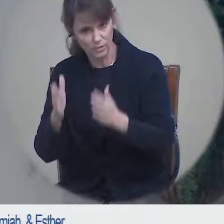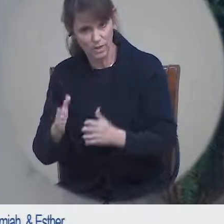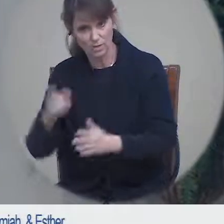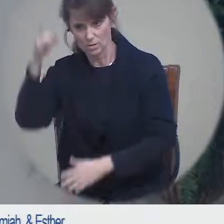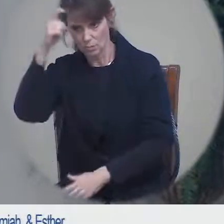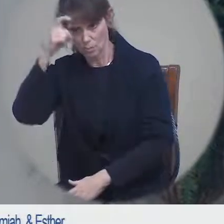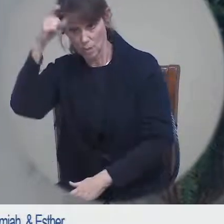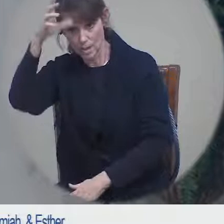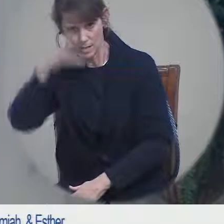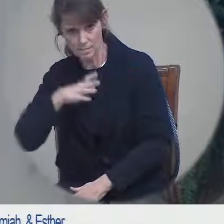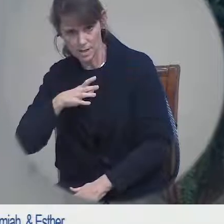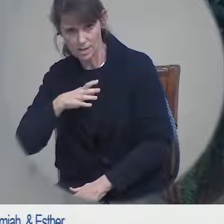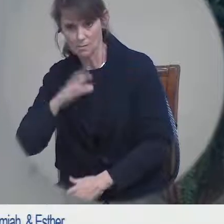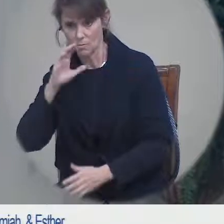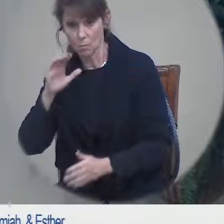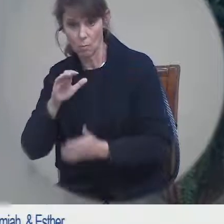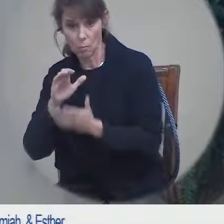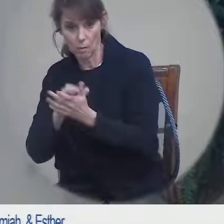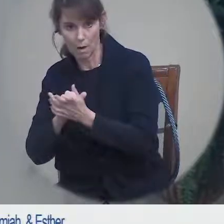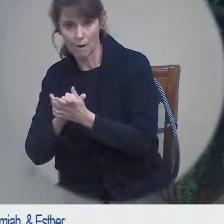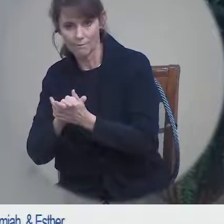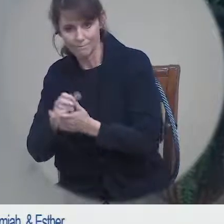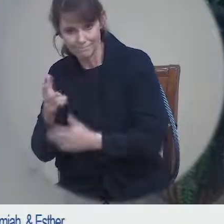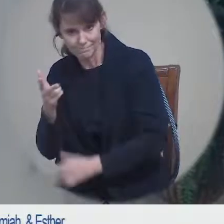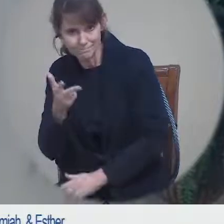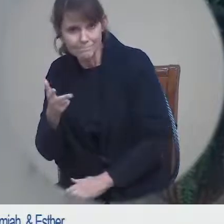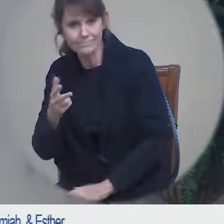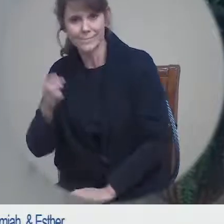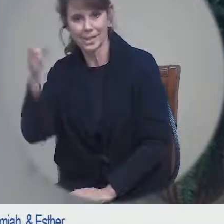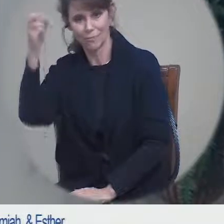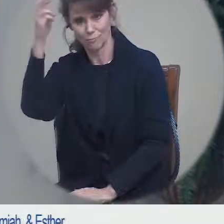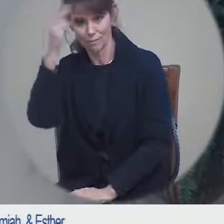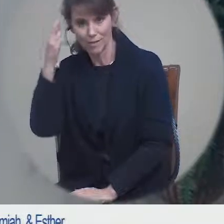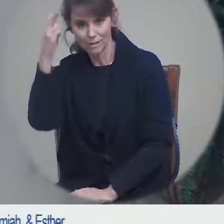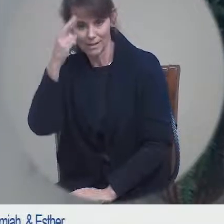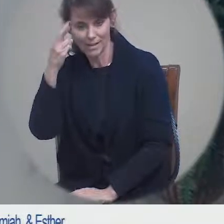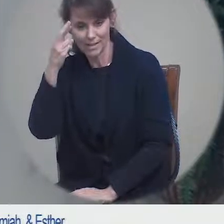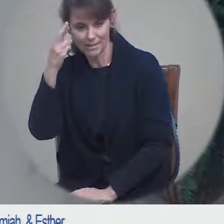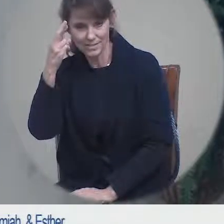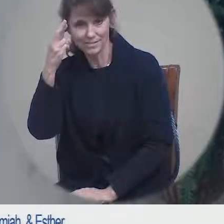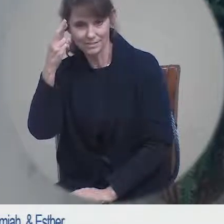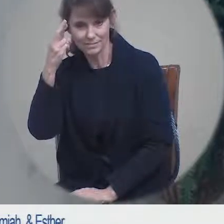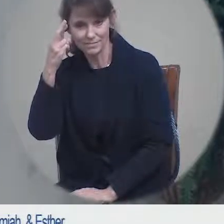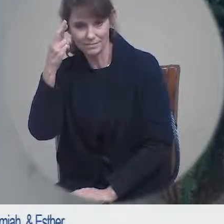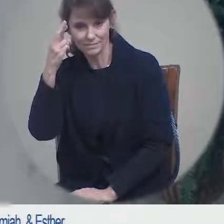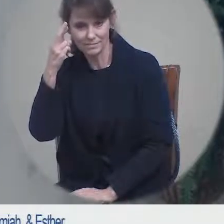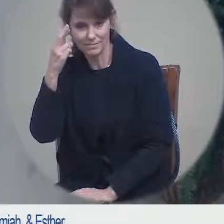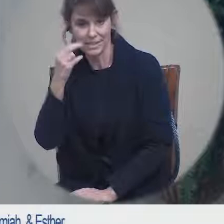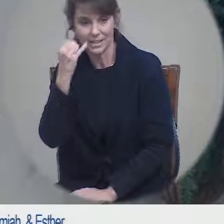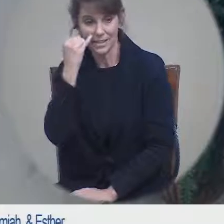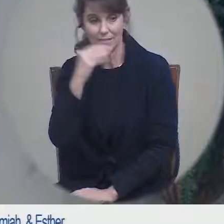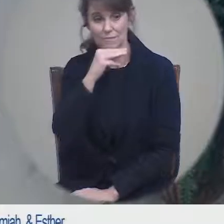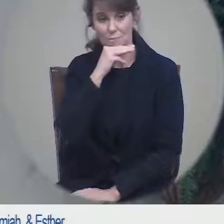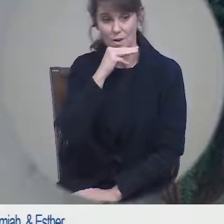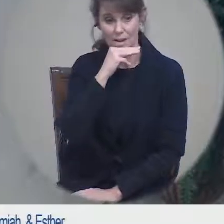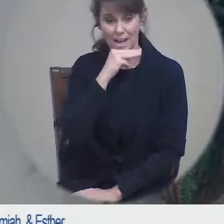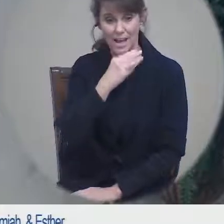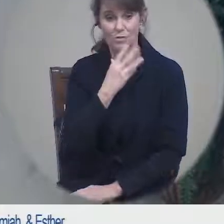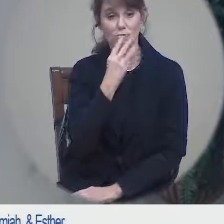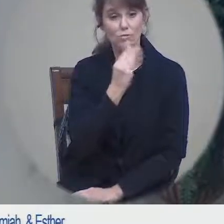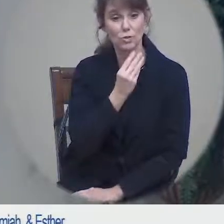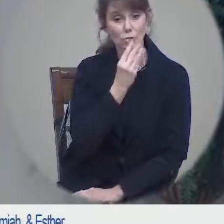Jew, he would not be overcome. And the only way I can draw a conclusion from that, because at this time they